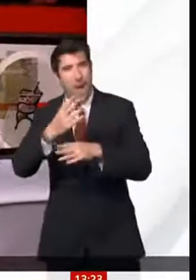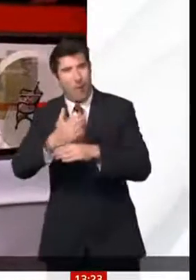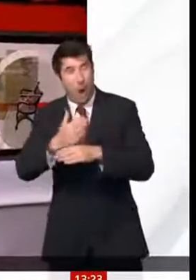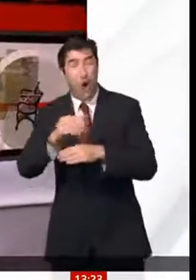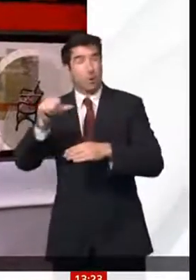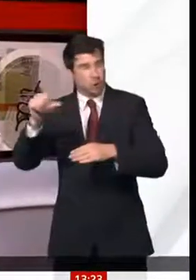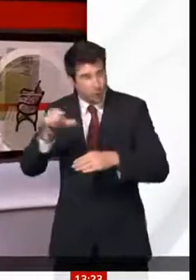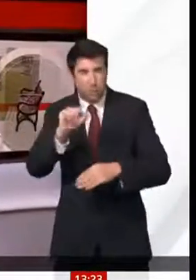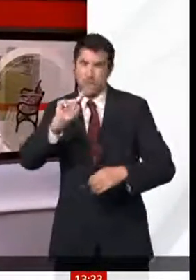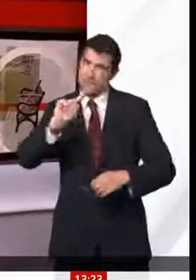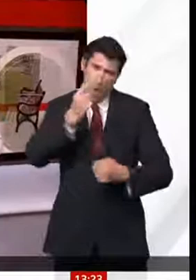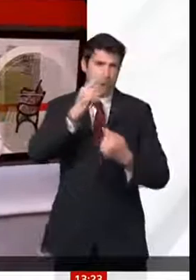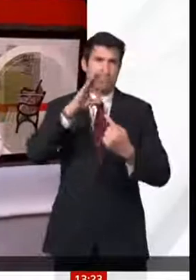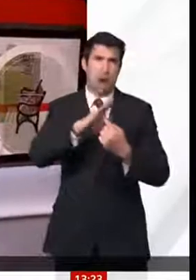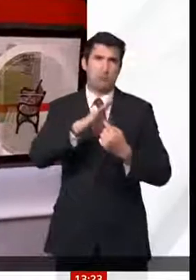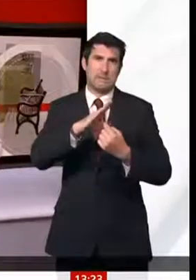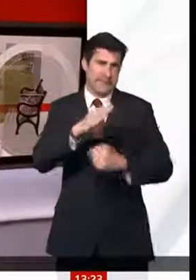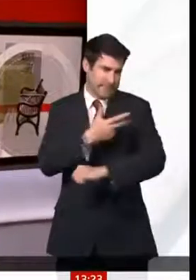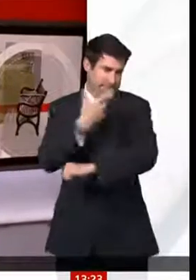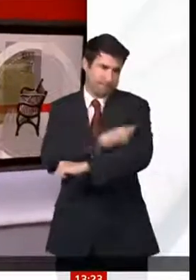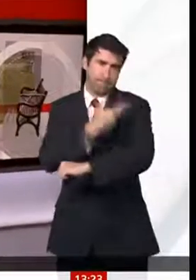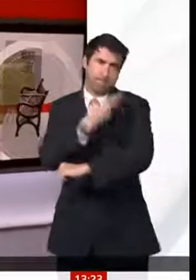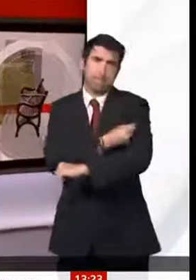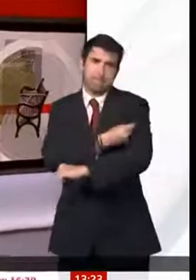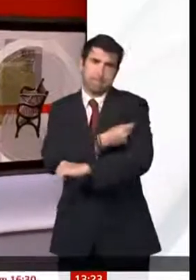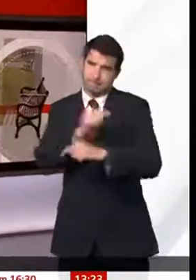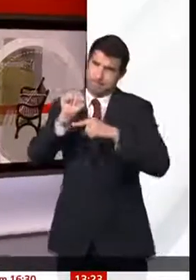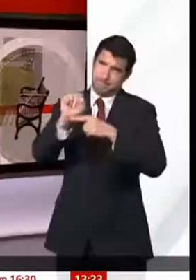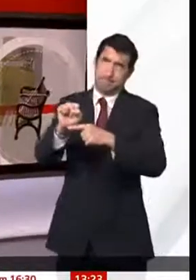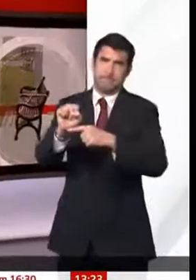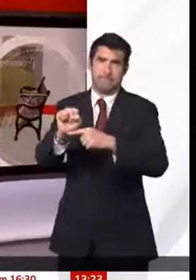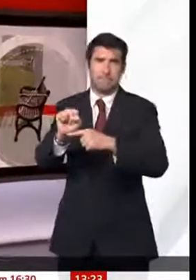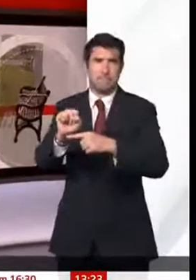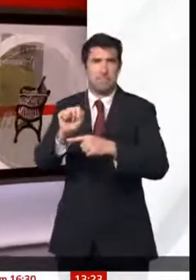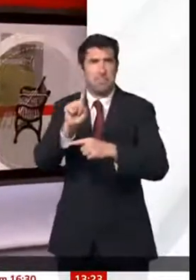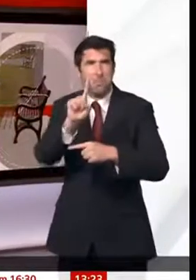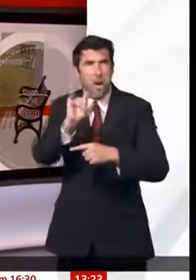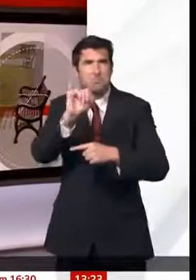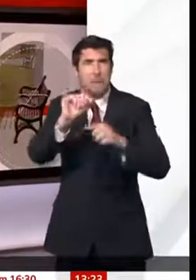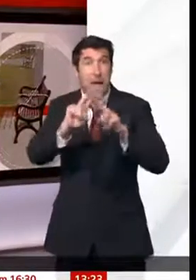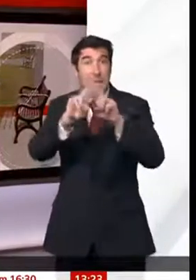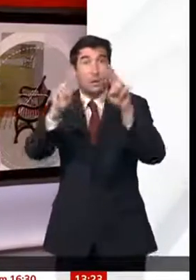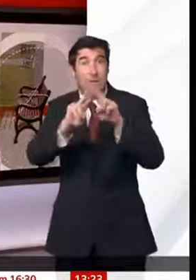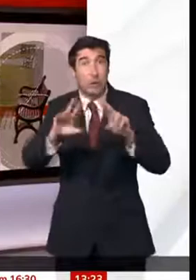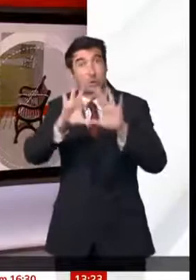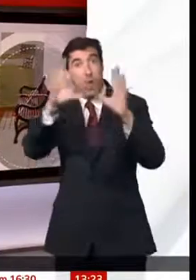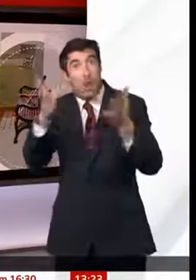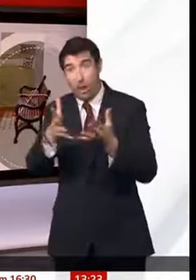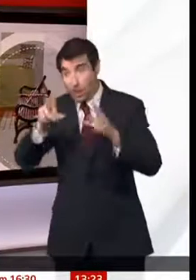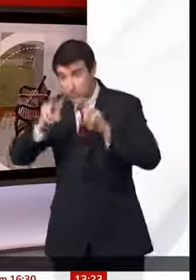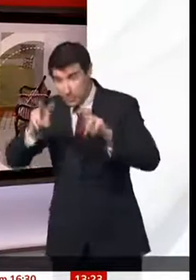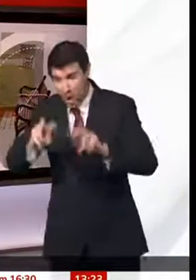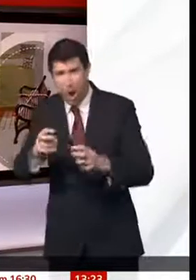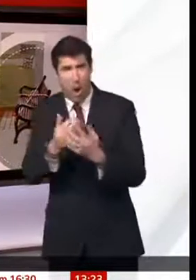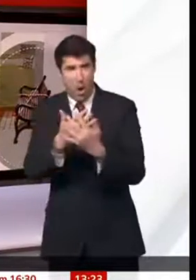to vaccinate the world, according to the International Council of Nurses. New figures suggest tens of millions of frontline